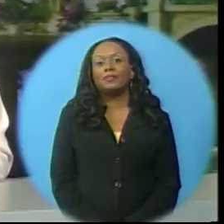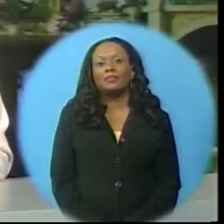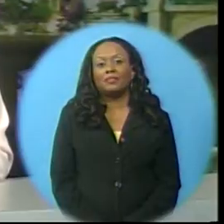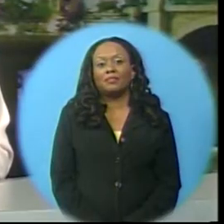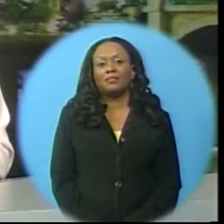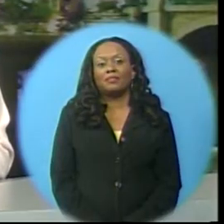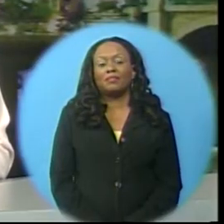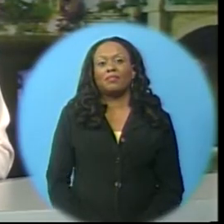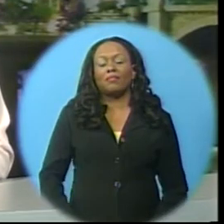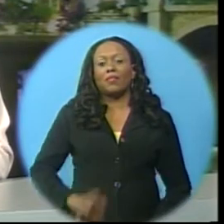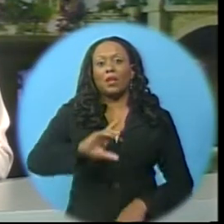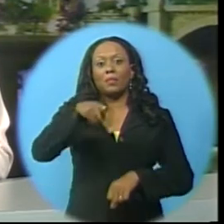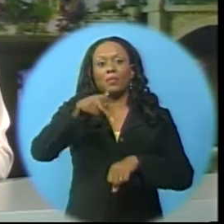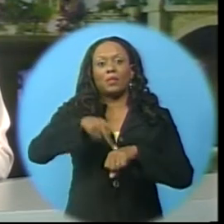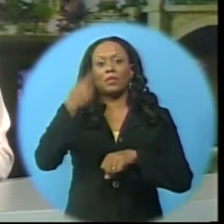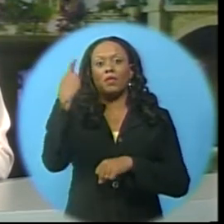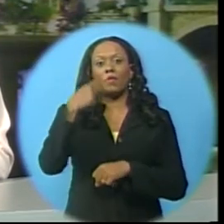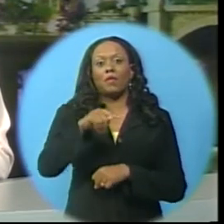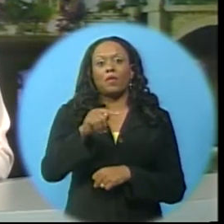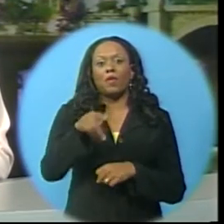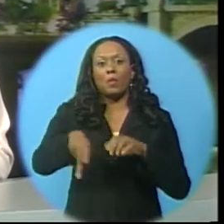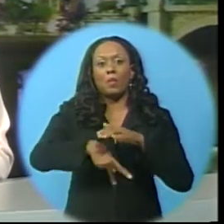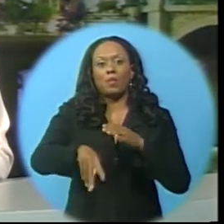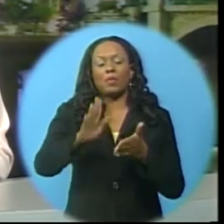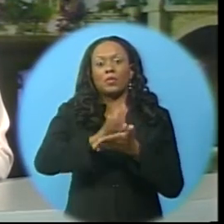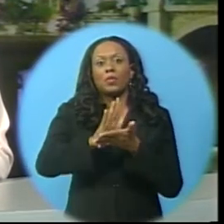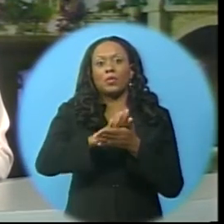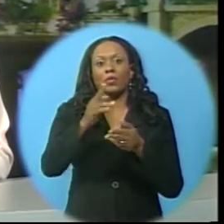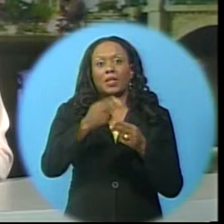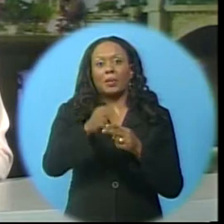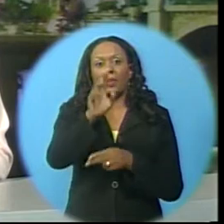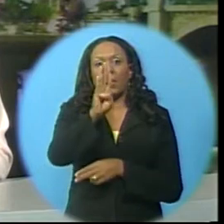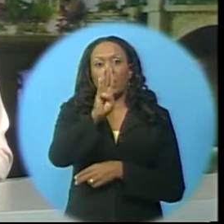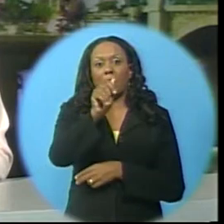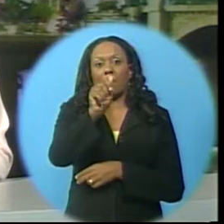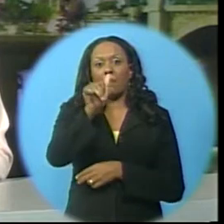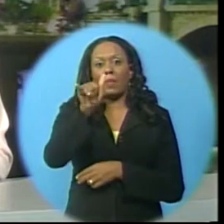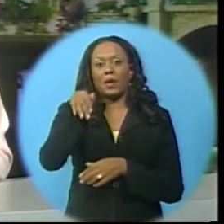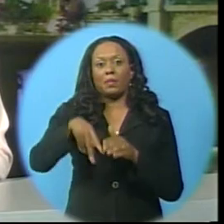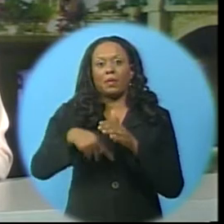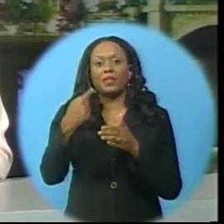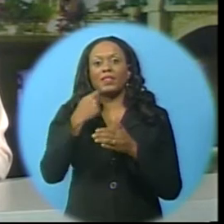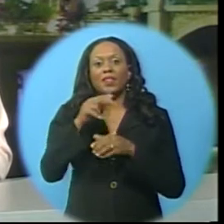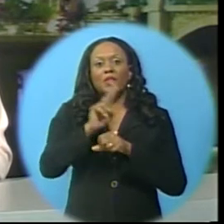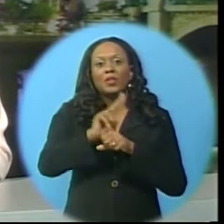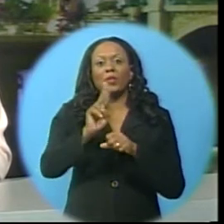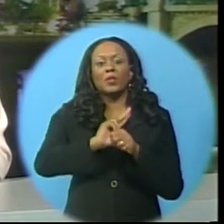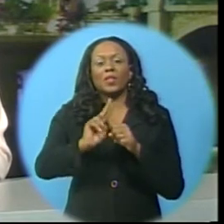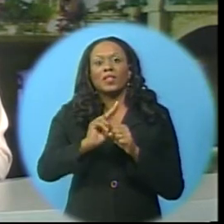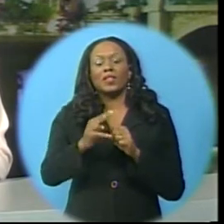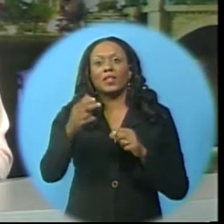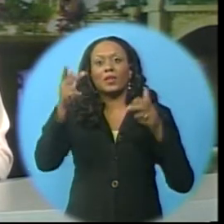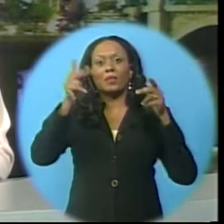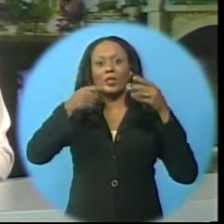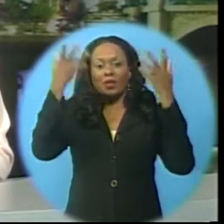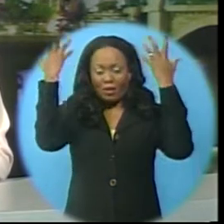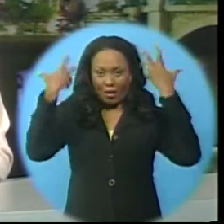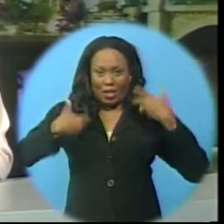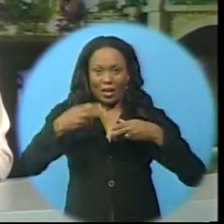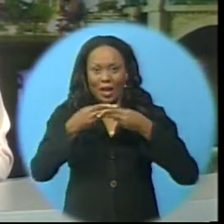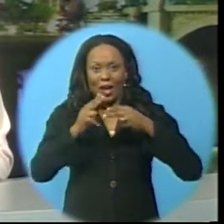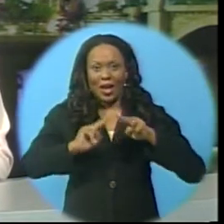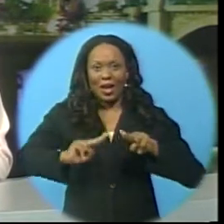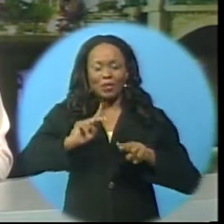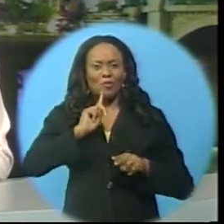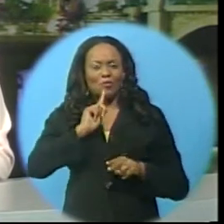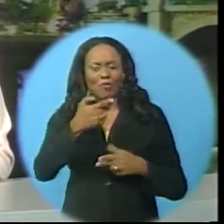and Principal of Bay Primary, Marilyn Gamble says the method of using the eggy mascot to teach children is very